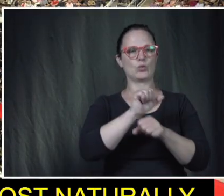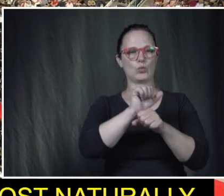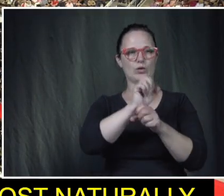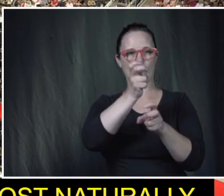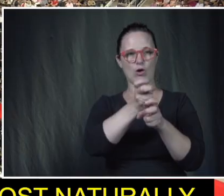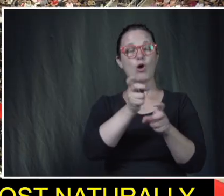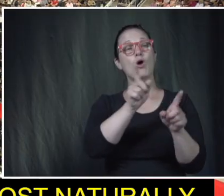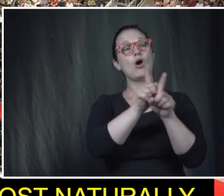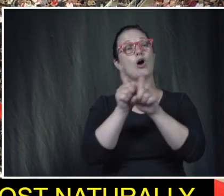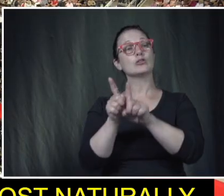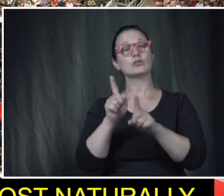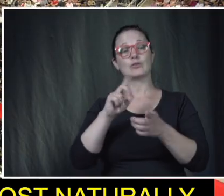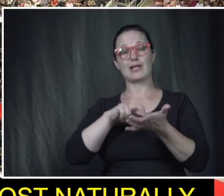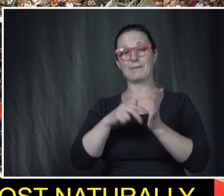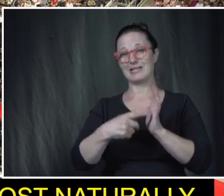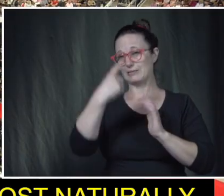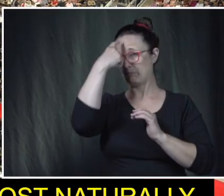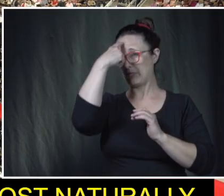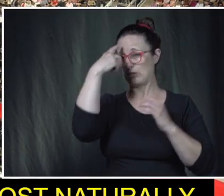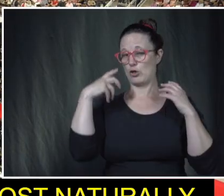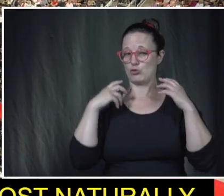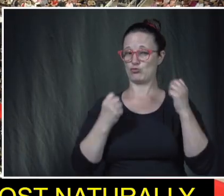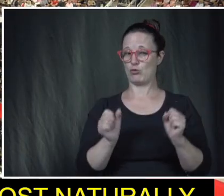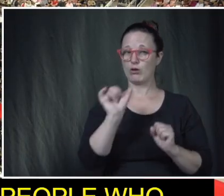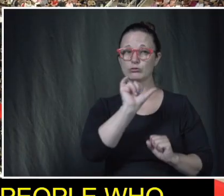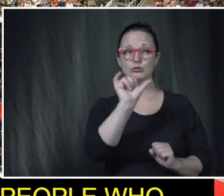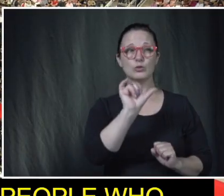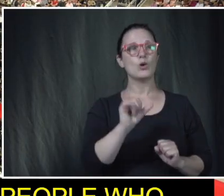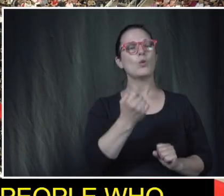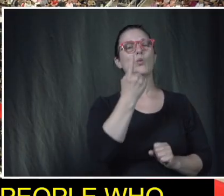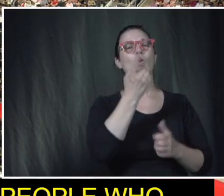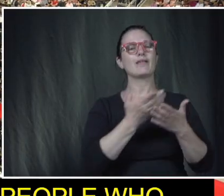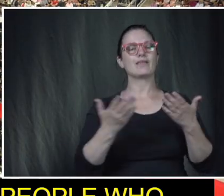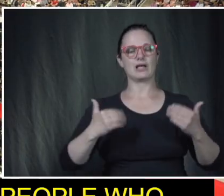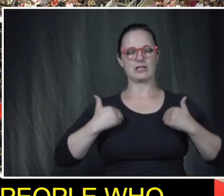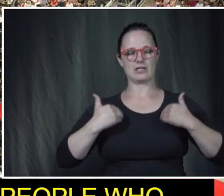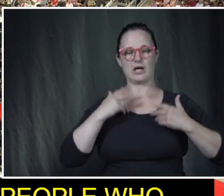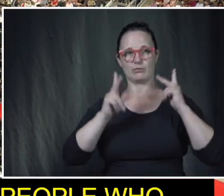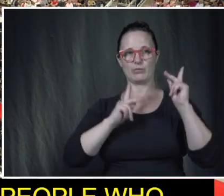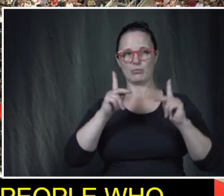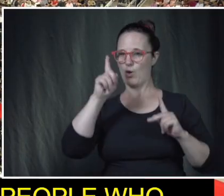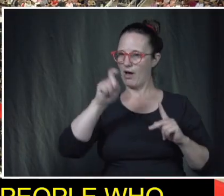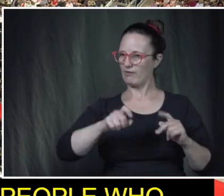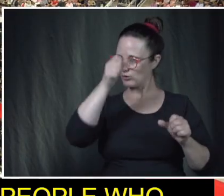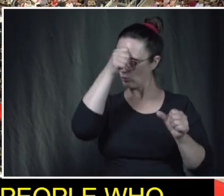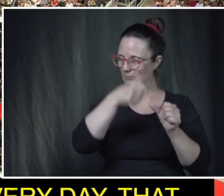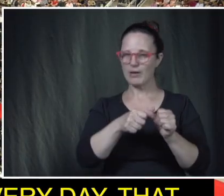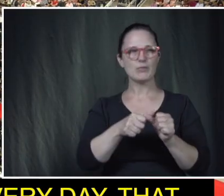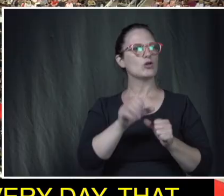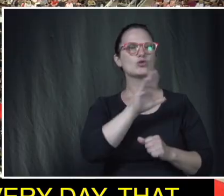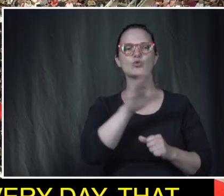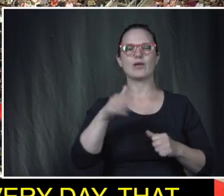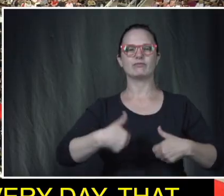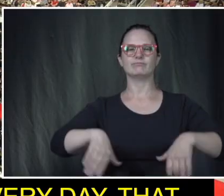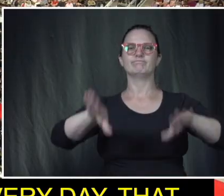means becoming mentally strong. One thing young people need to remember is to never give in